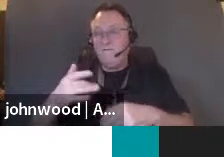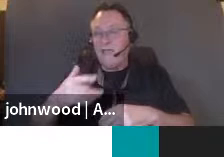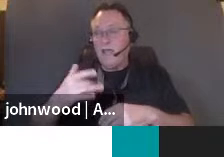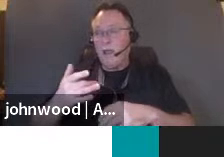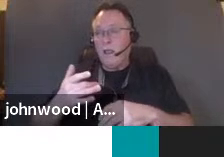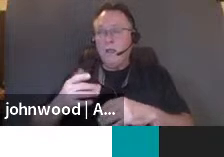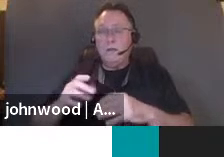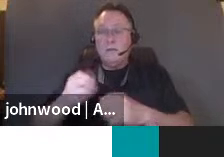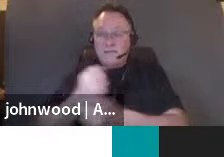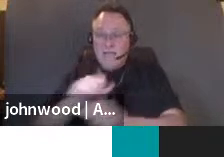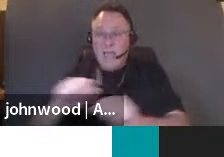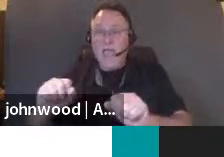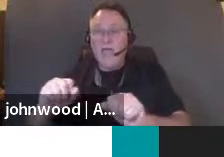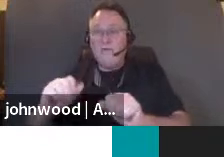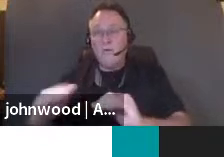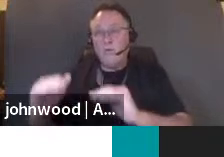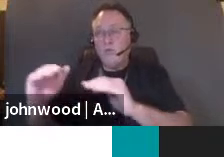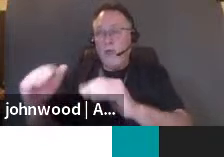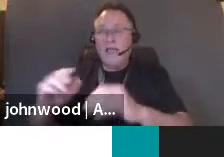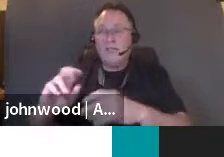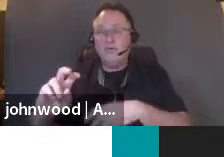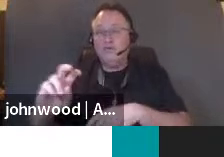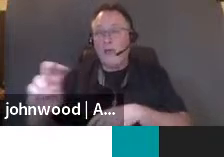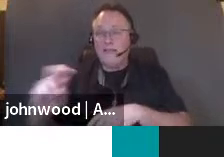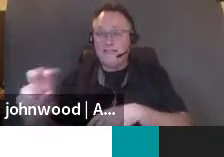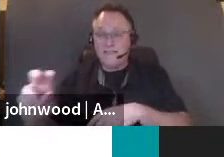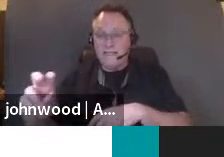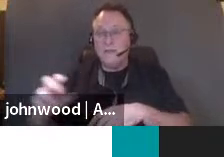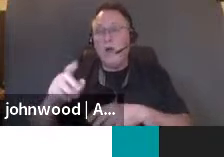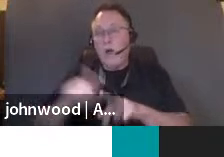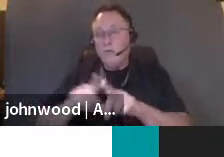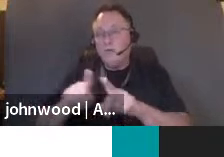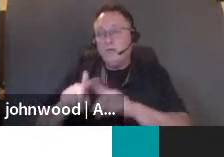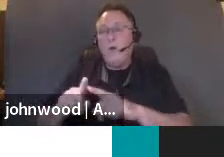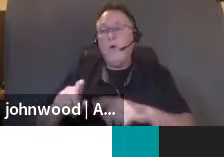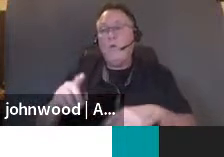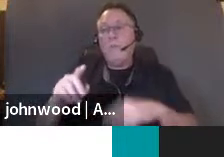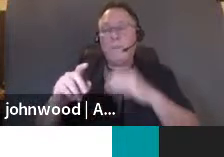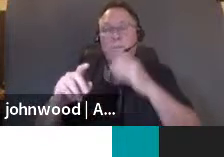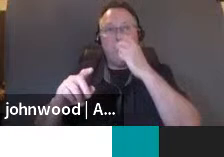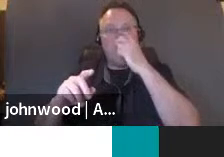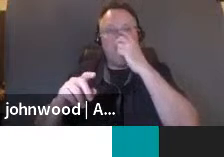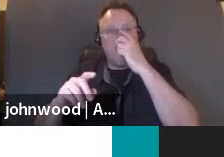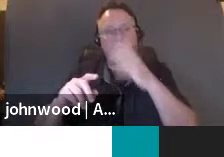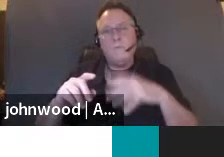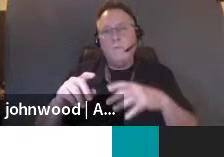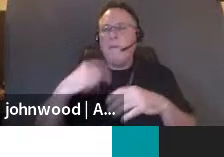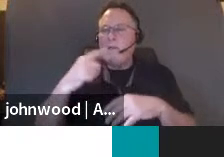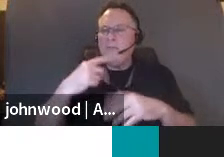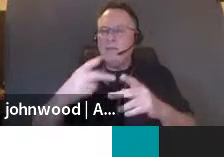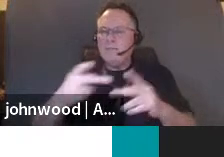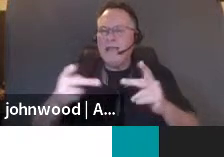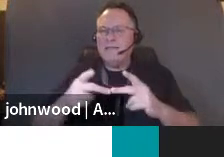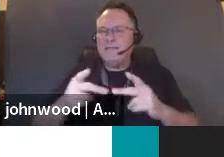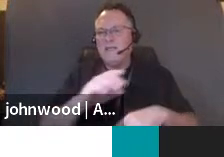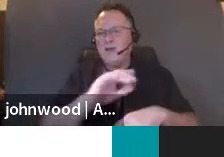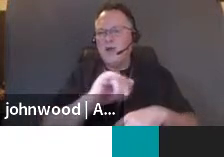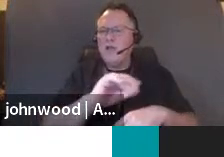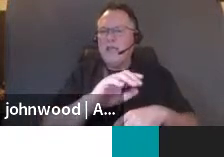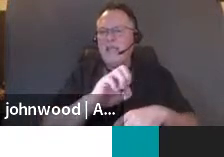transit platforms that feel like special places, or even public open spaces along the corridor that feel inviting to